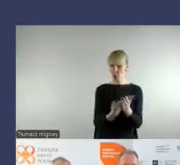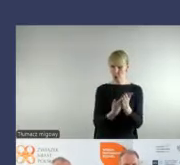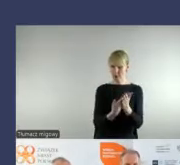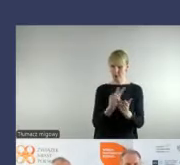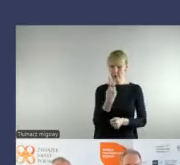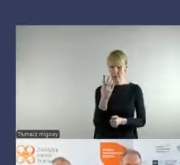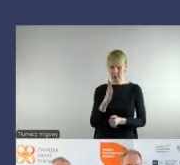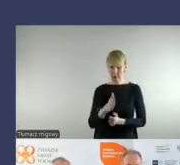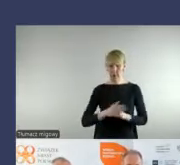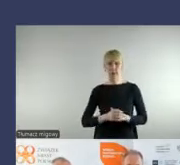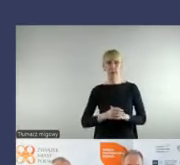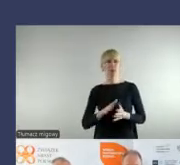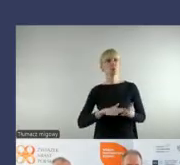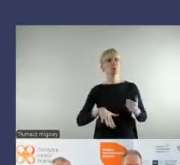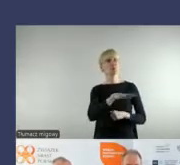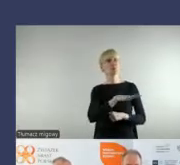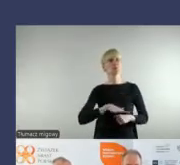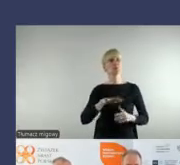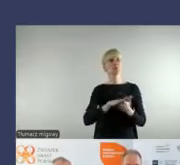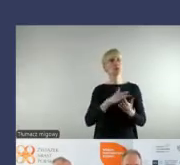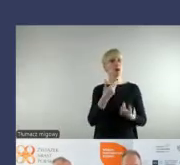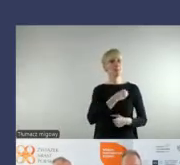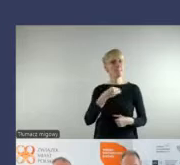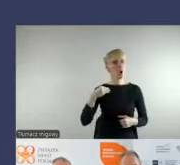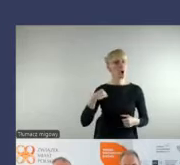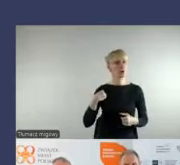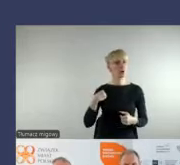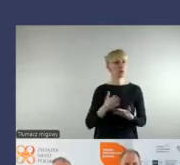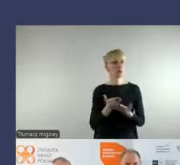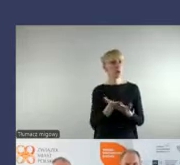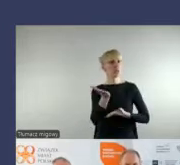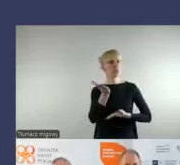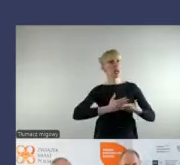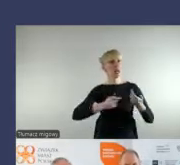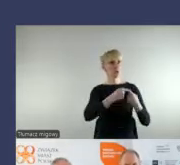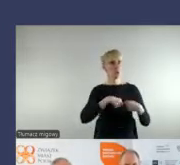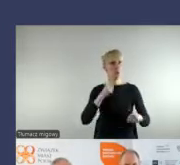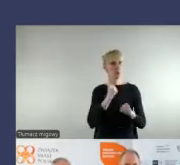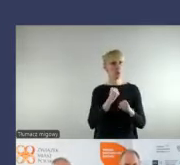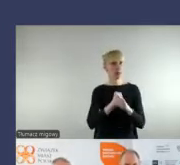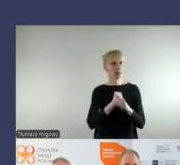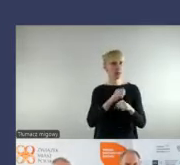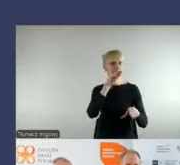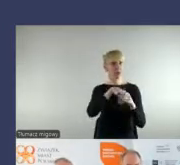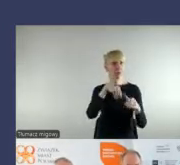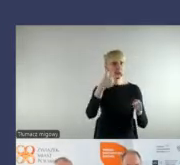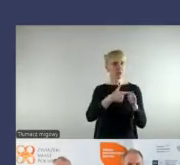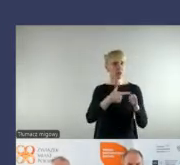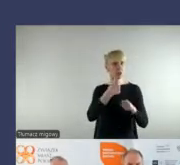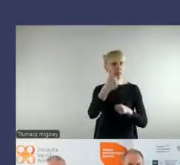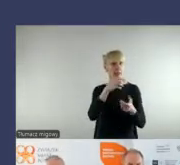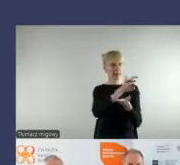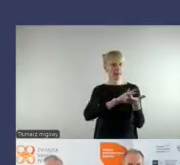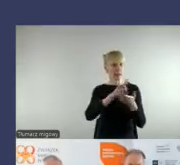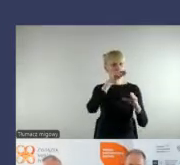show two very interesting examples. The Opole Agglomeration, a precedent, I think, in Polish collaboration.